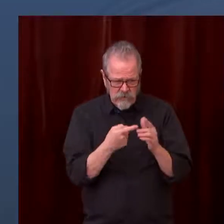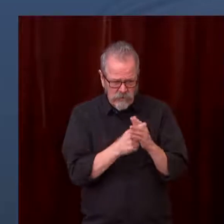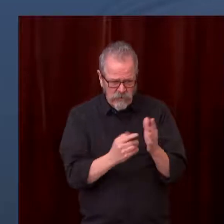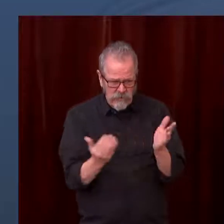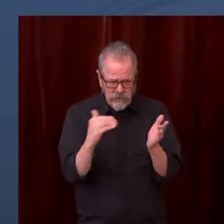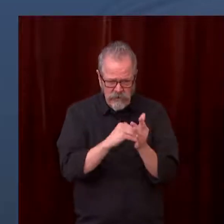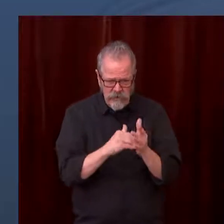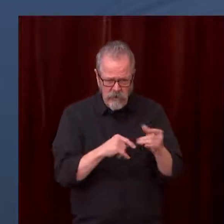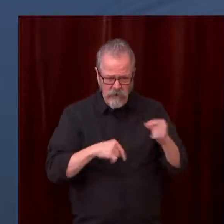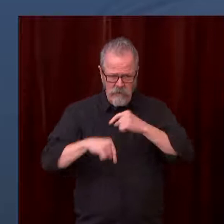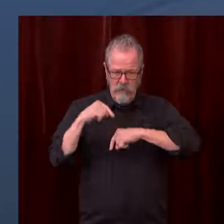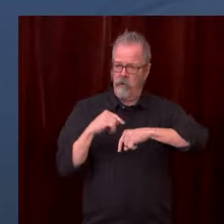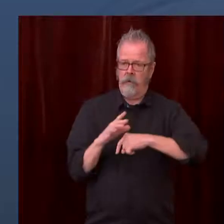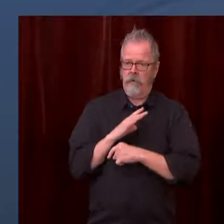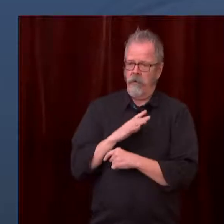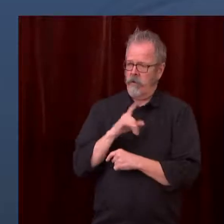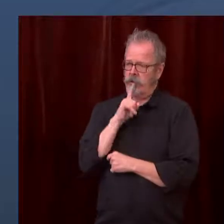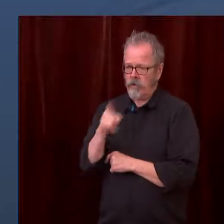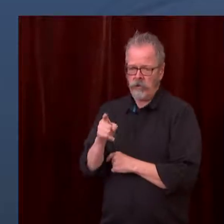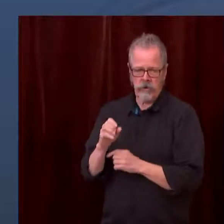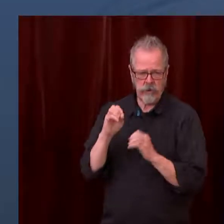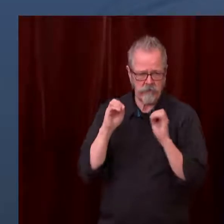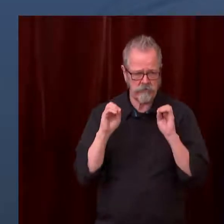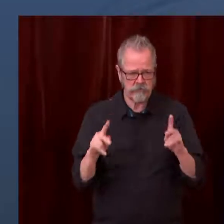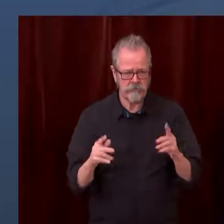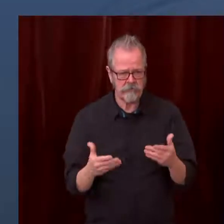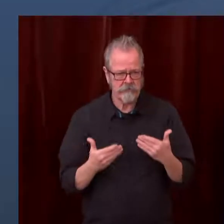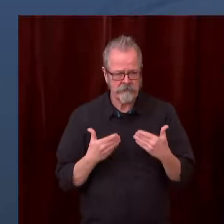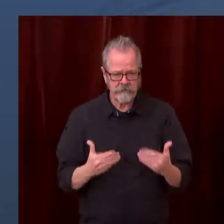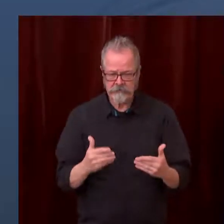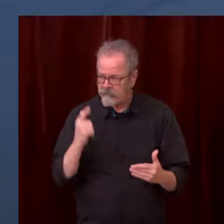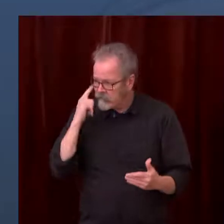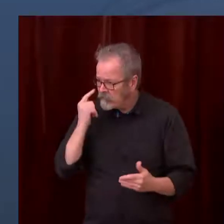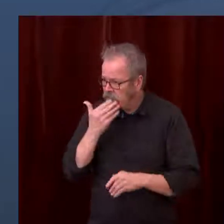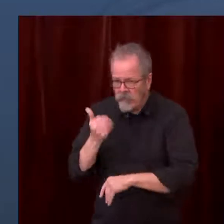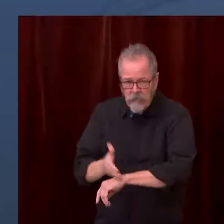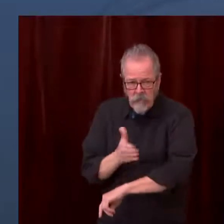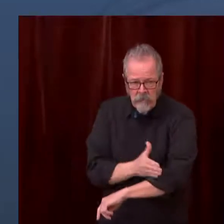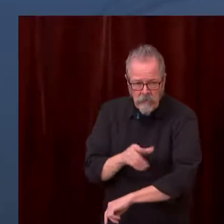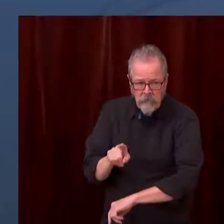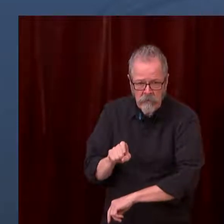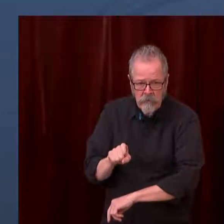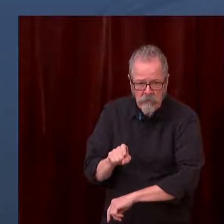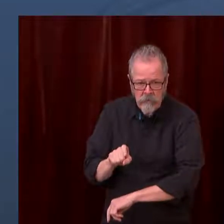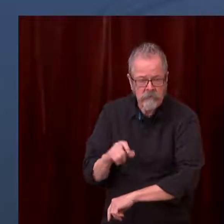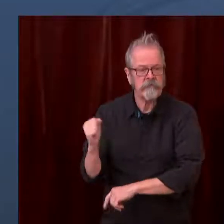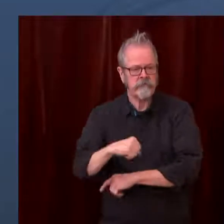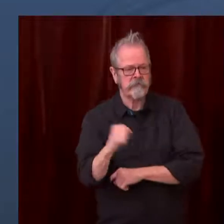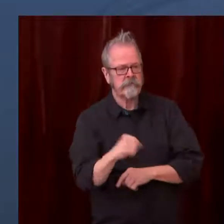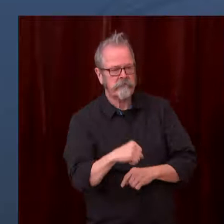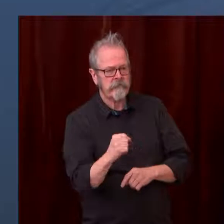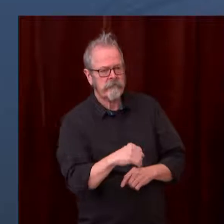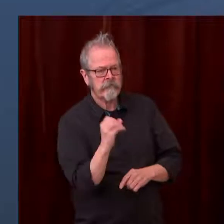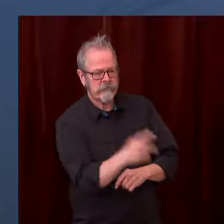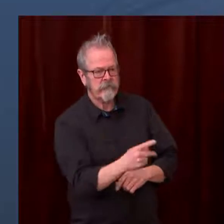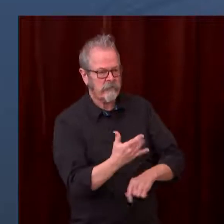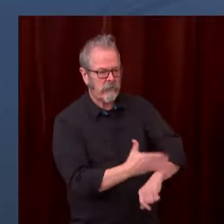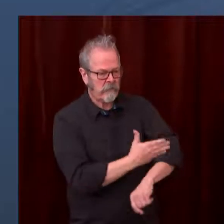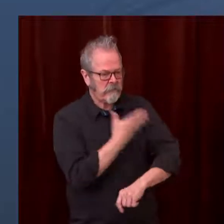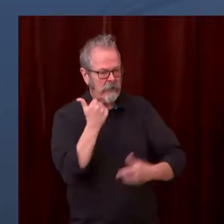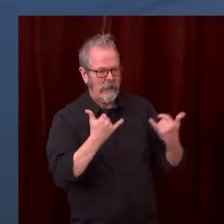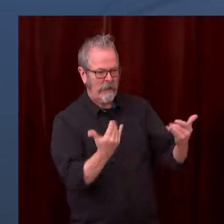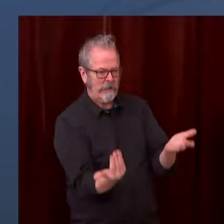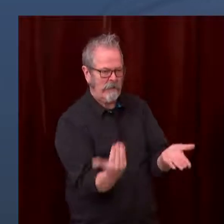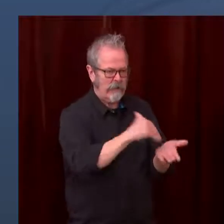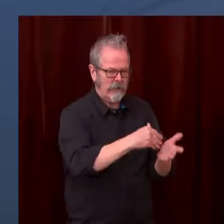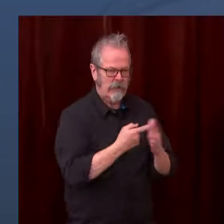Sure. Go ahead, that sounds better. All right. I just said, Governor, thank you for having